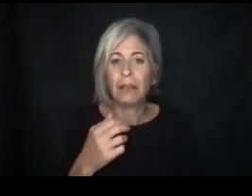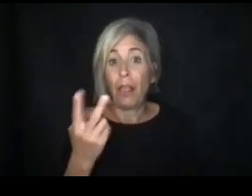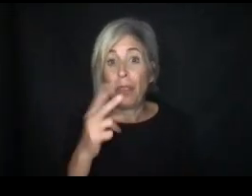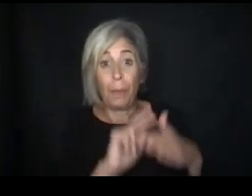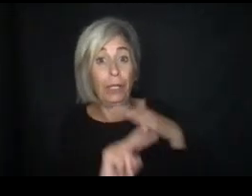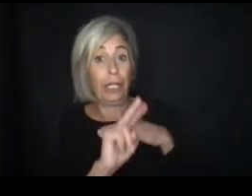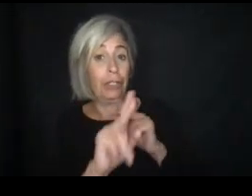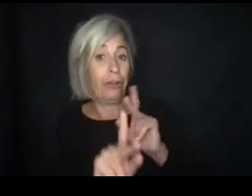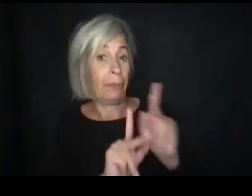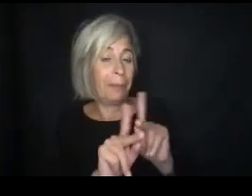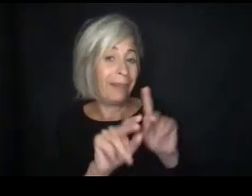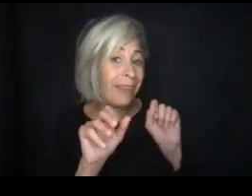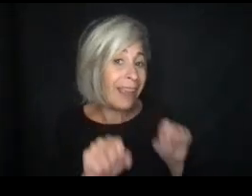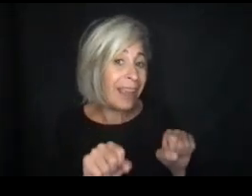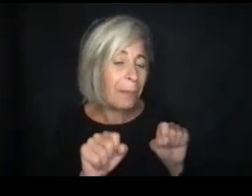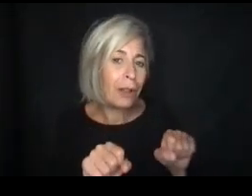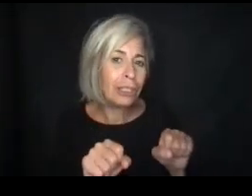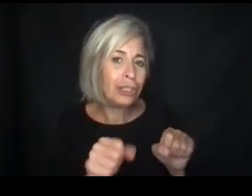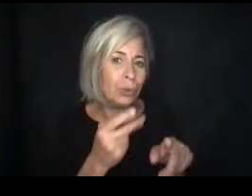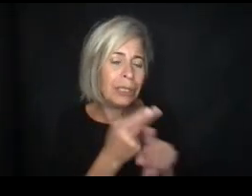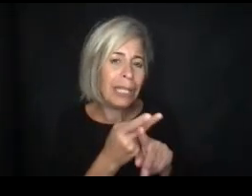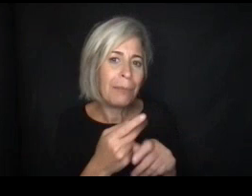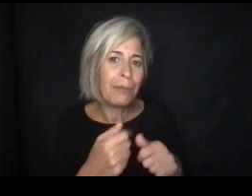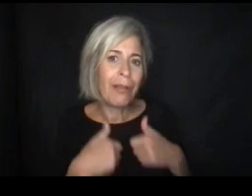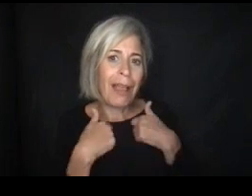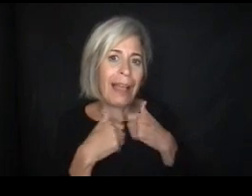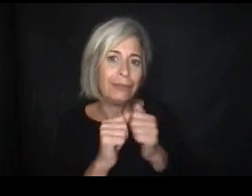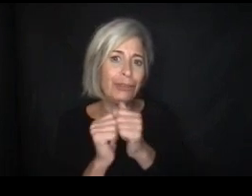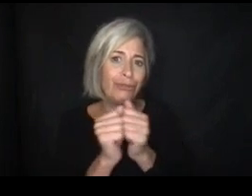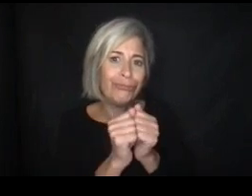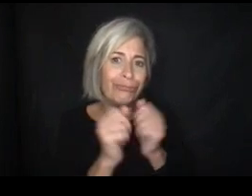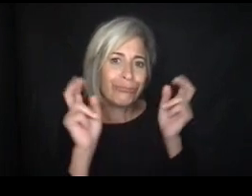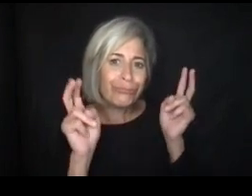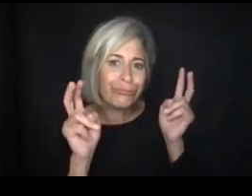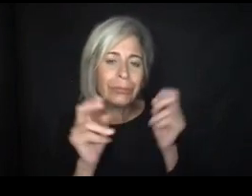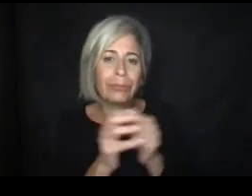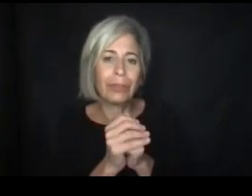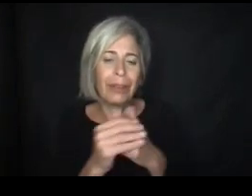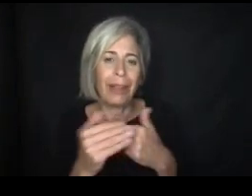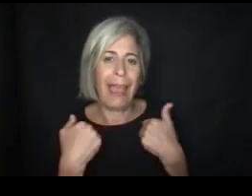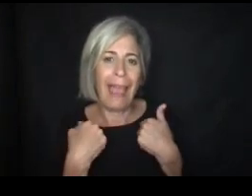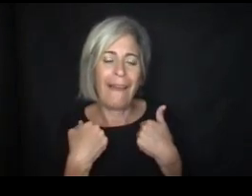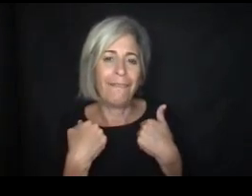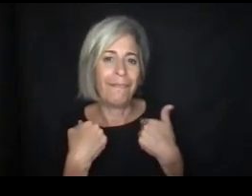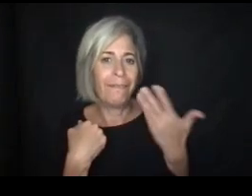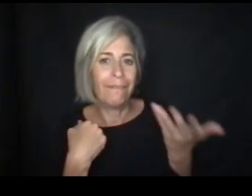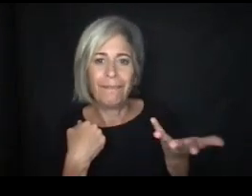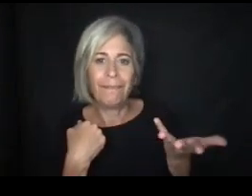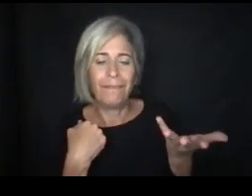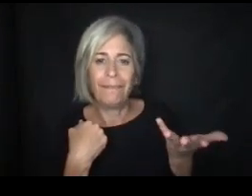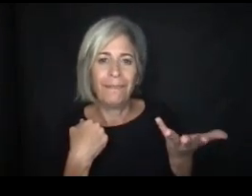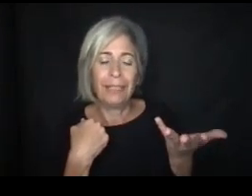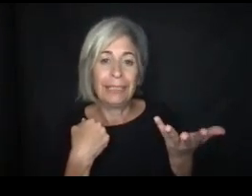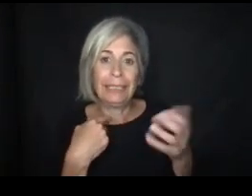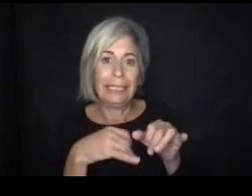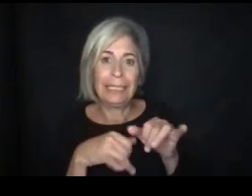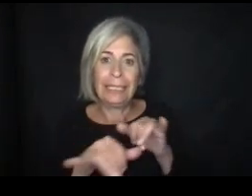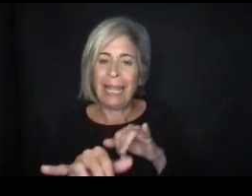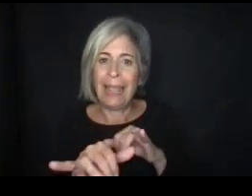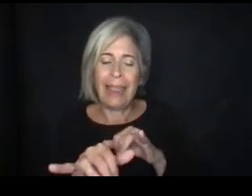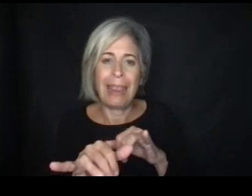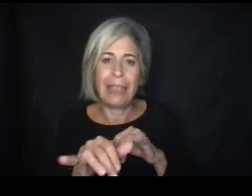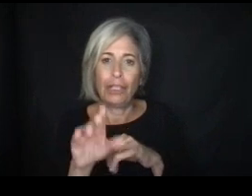people being able to keep their lives together and have their sobriety stay in place is